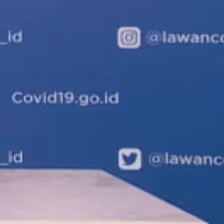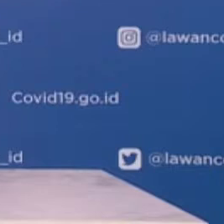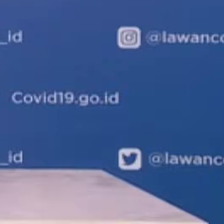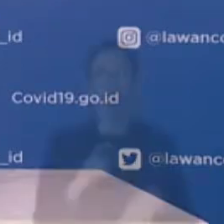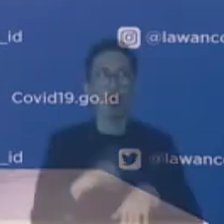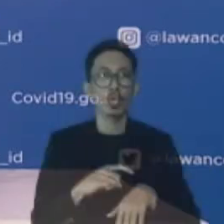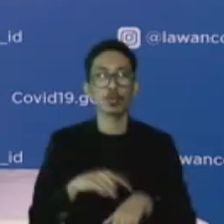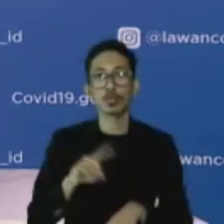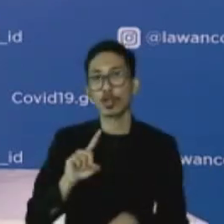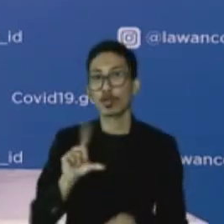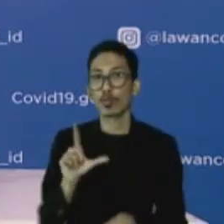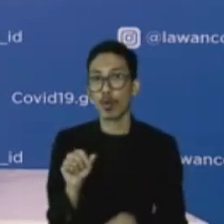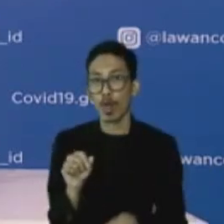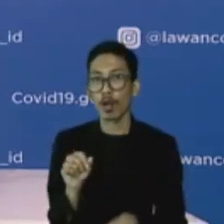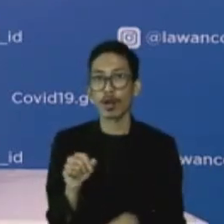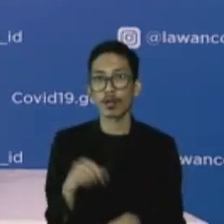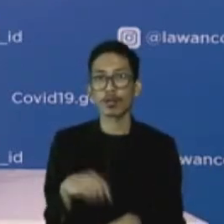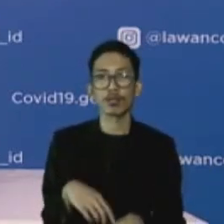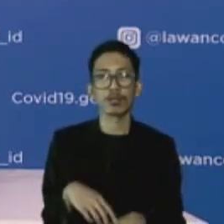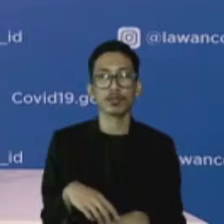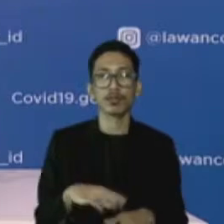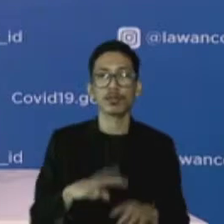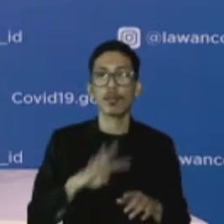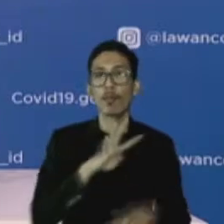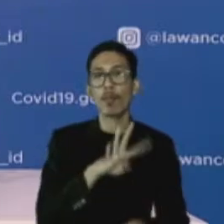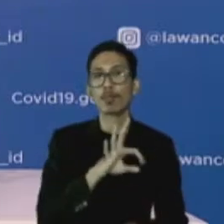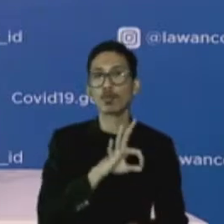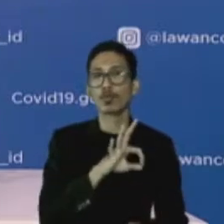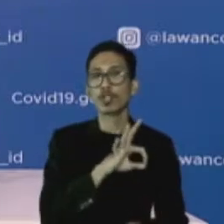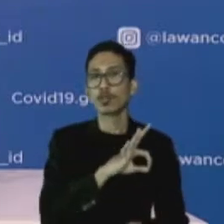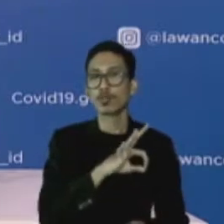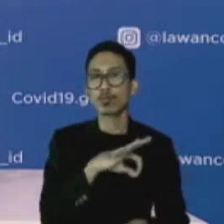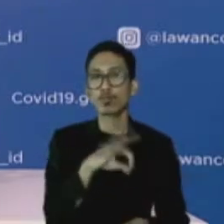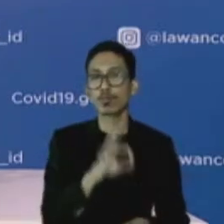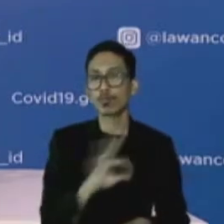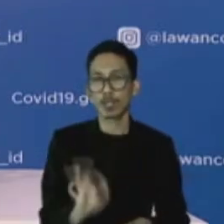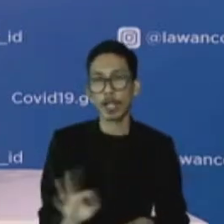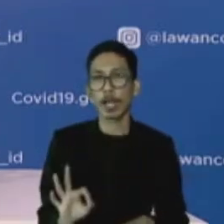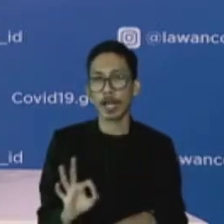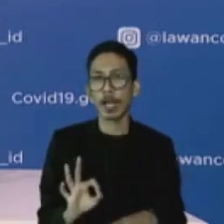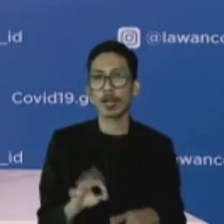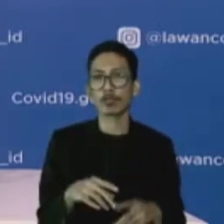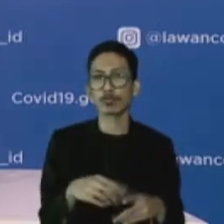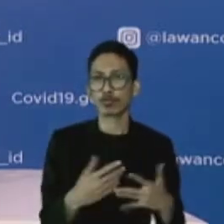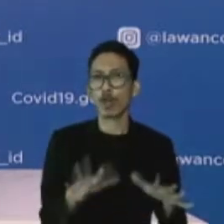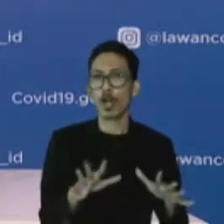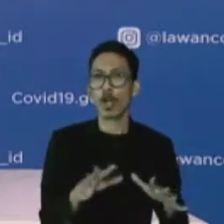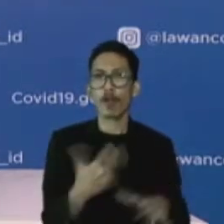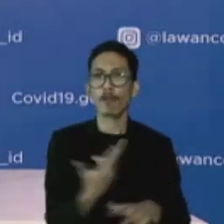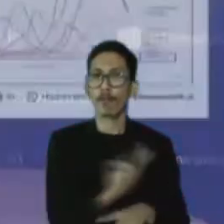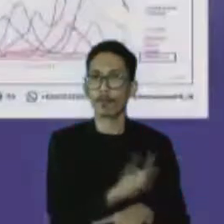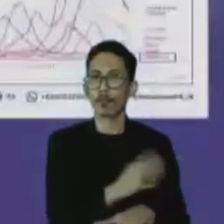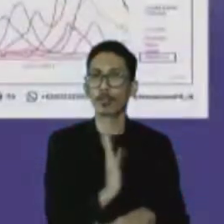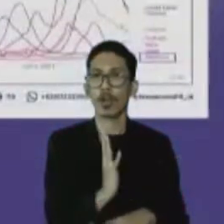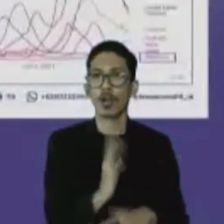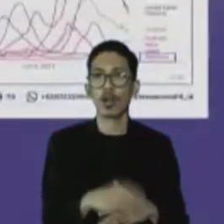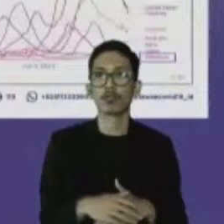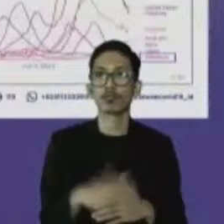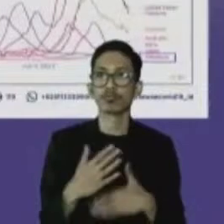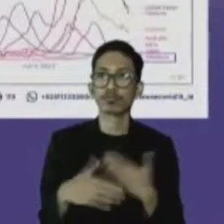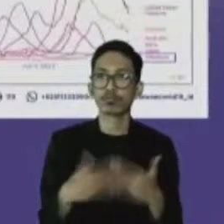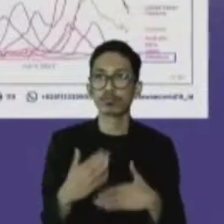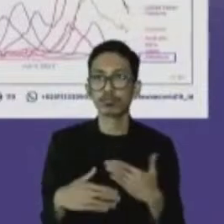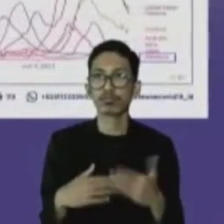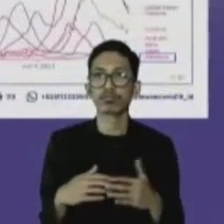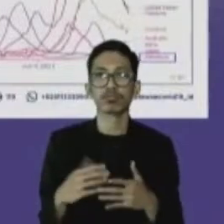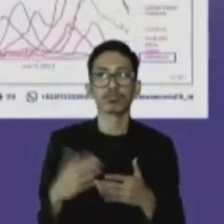month, cases can drop 45% from the second peak, and to date, the decline has been ongoing for 12